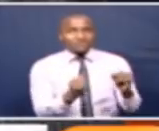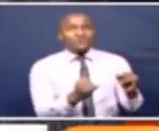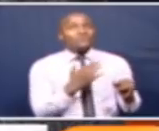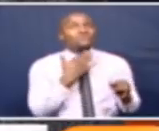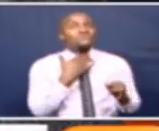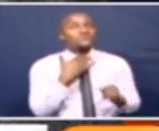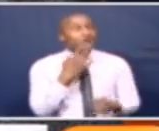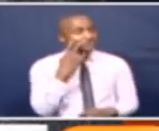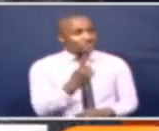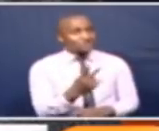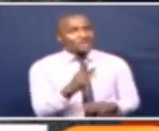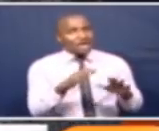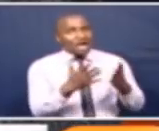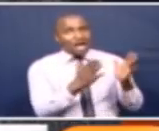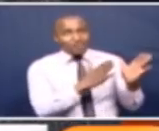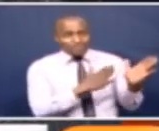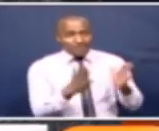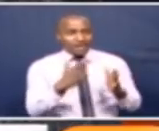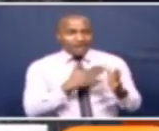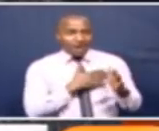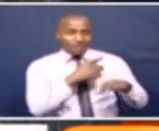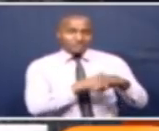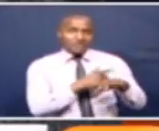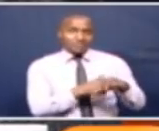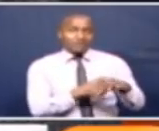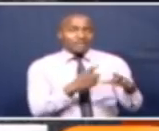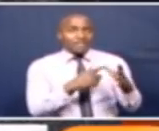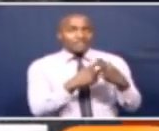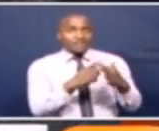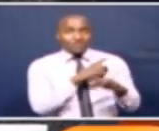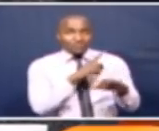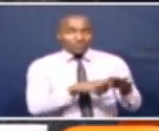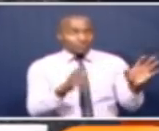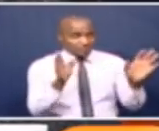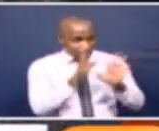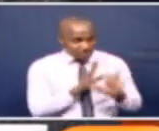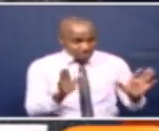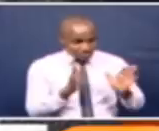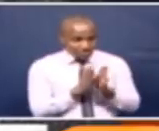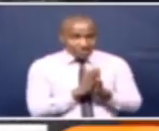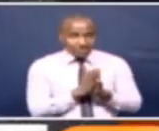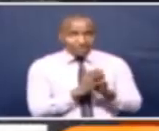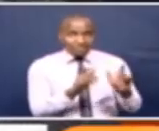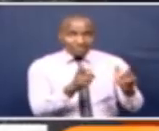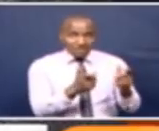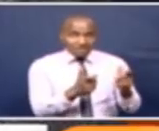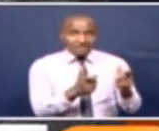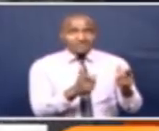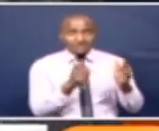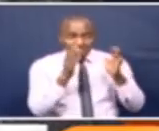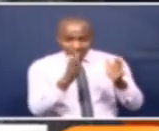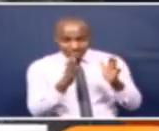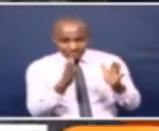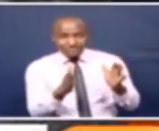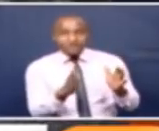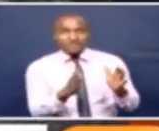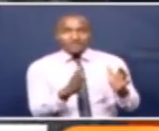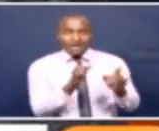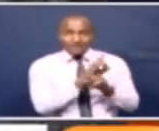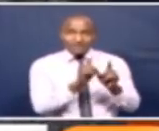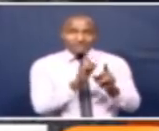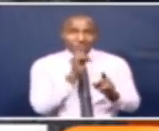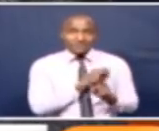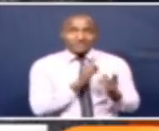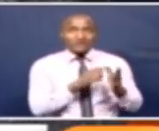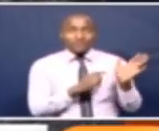to see how we plan our time mm. so that when we are through with the media attention, the limelight, we'll